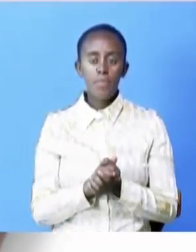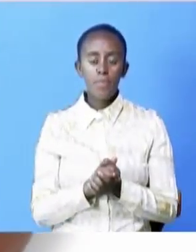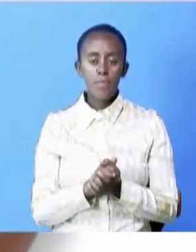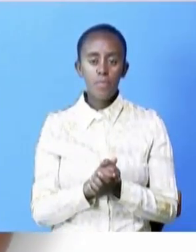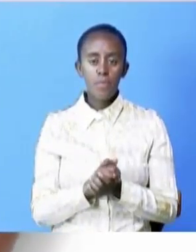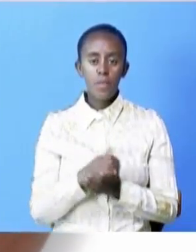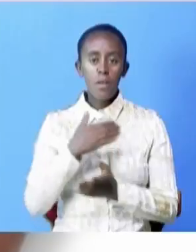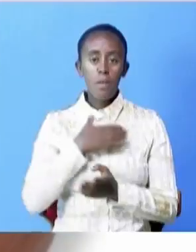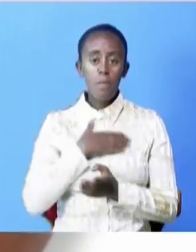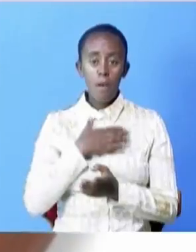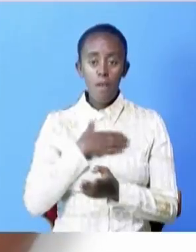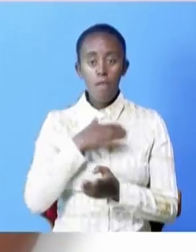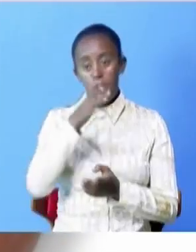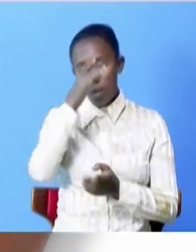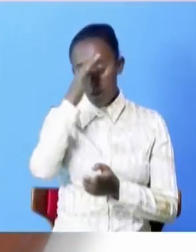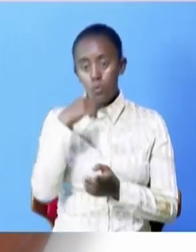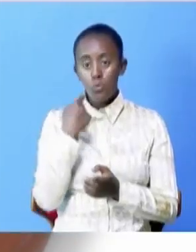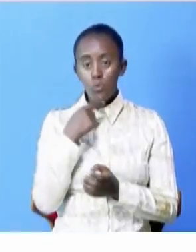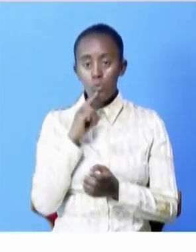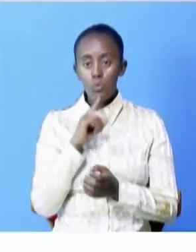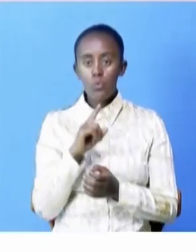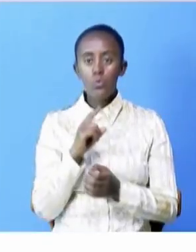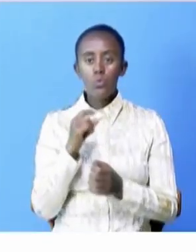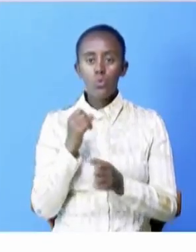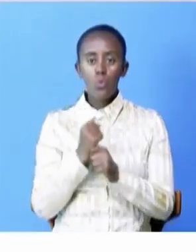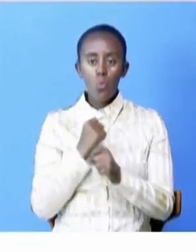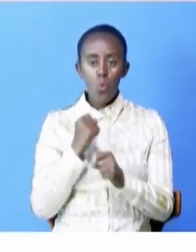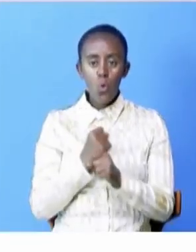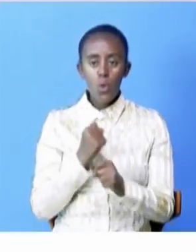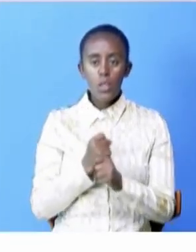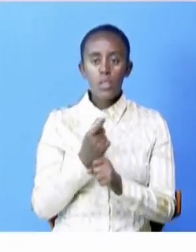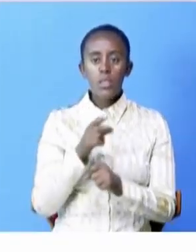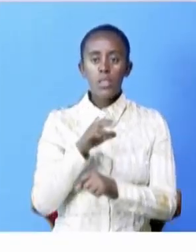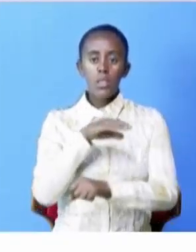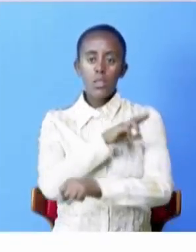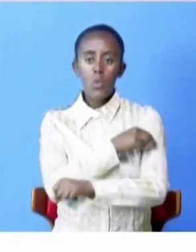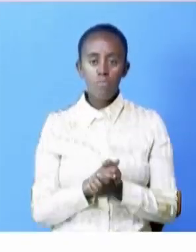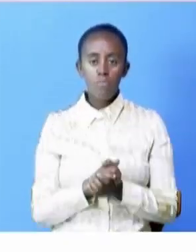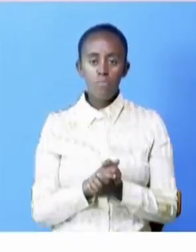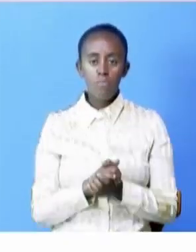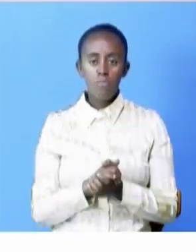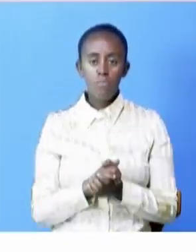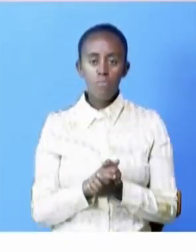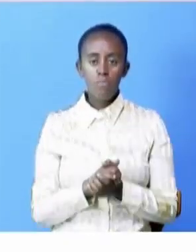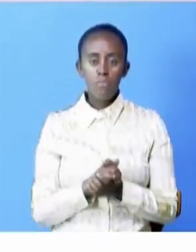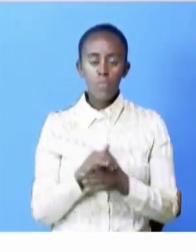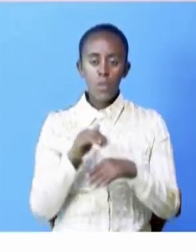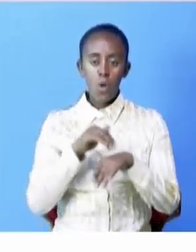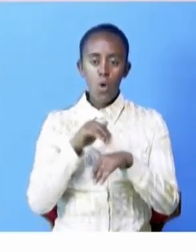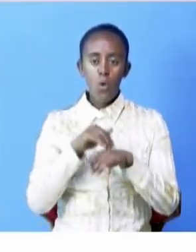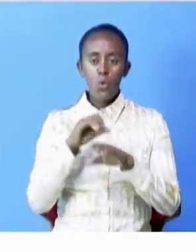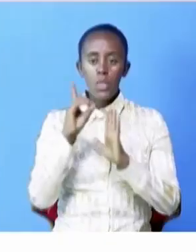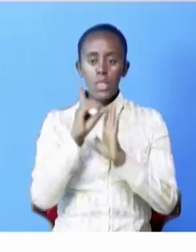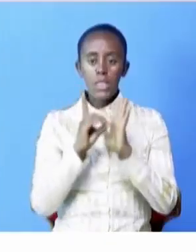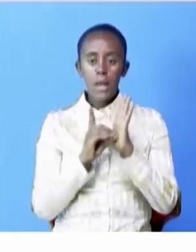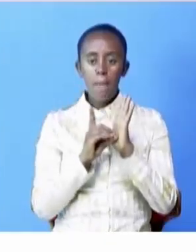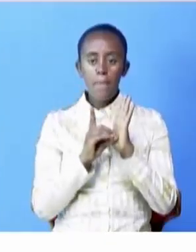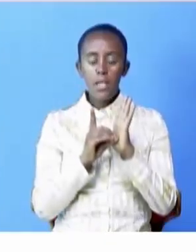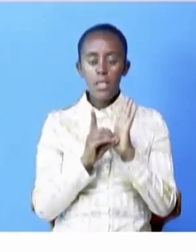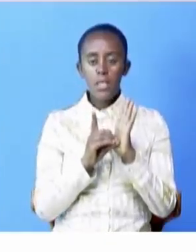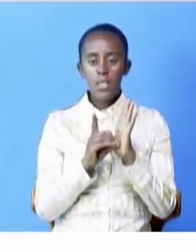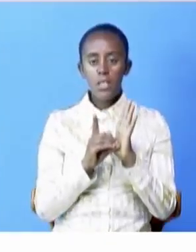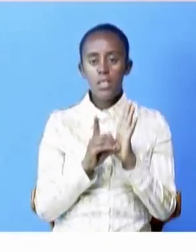My father, who's a doctor, works in the hospital. Number 5, on December